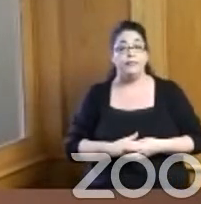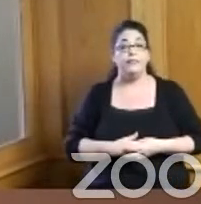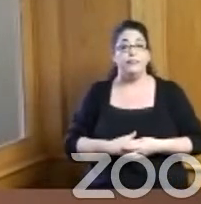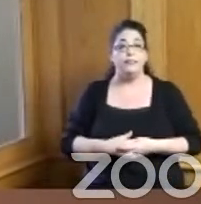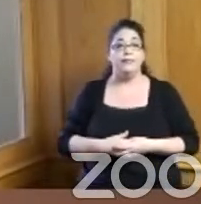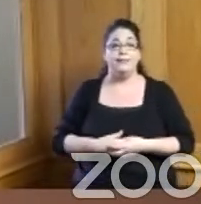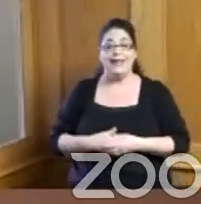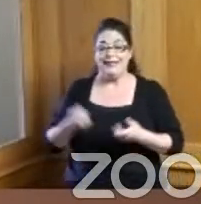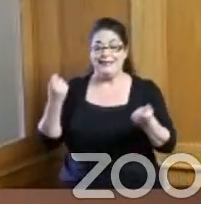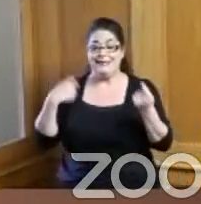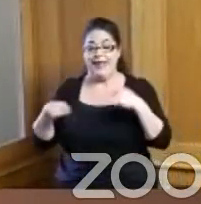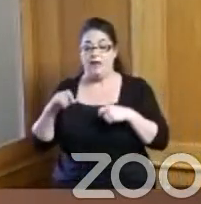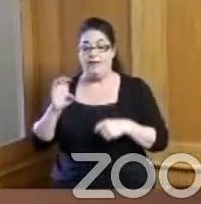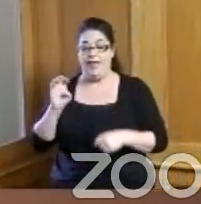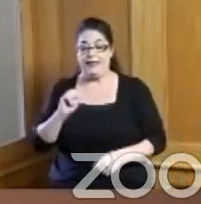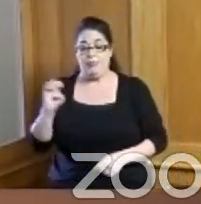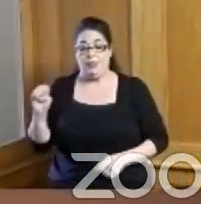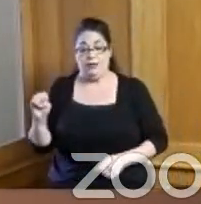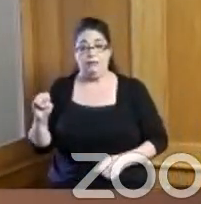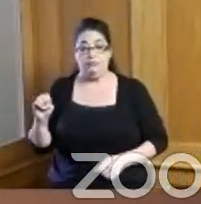zoned double E.